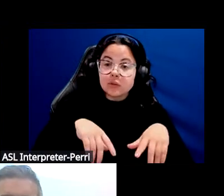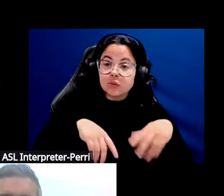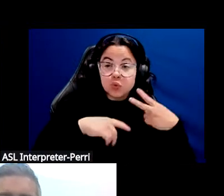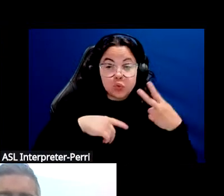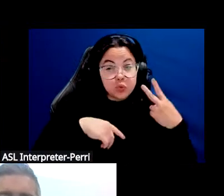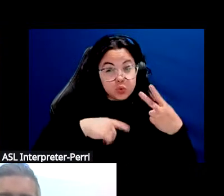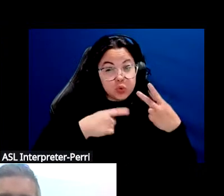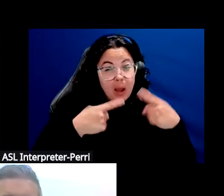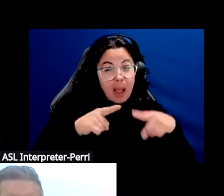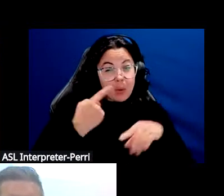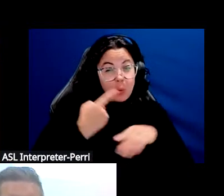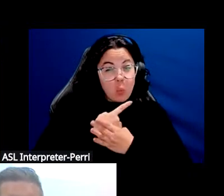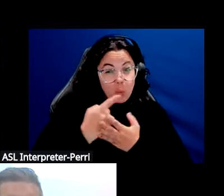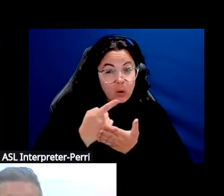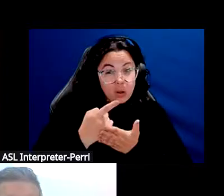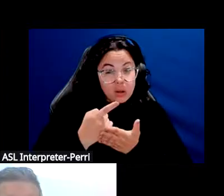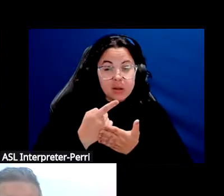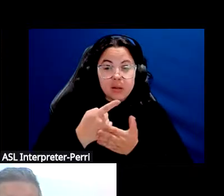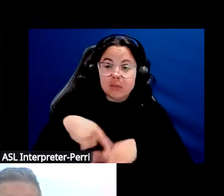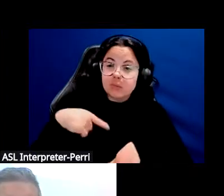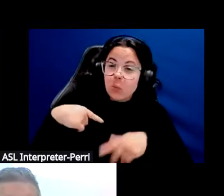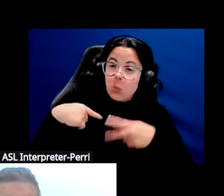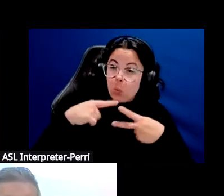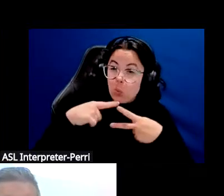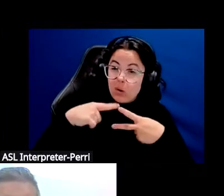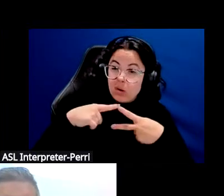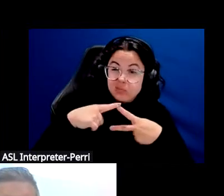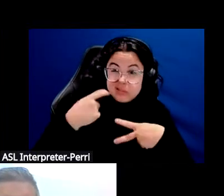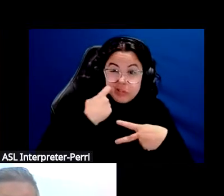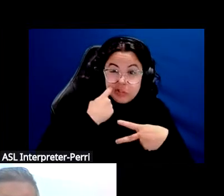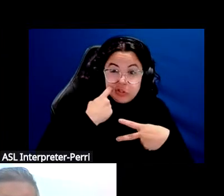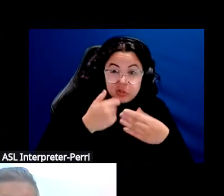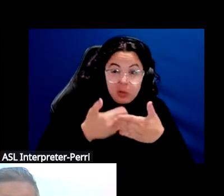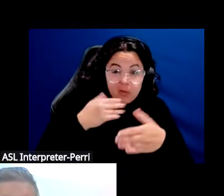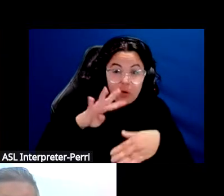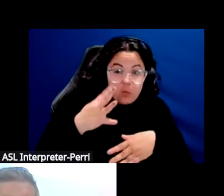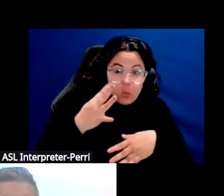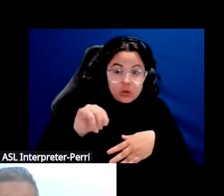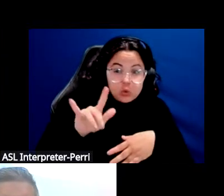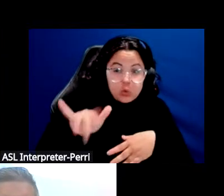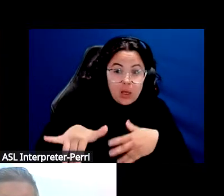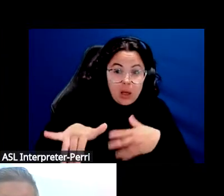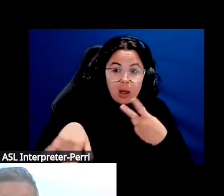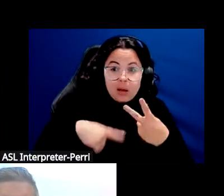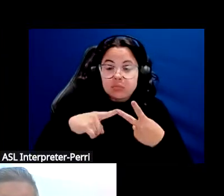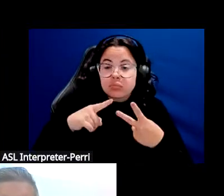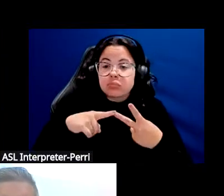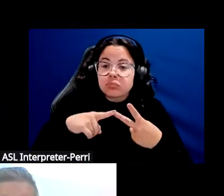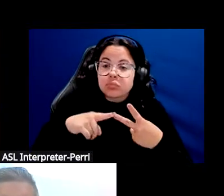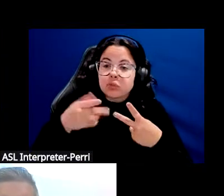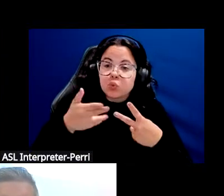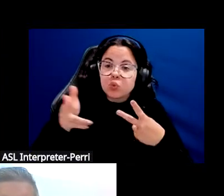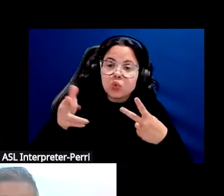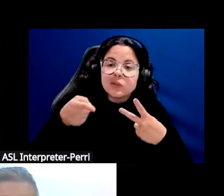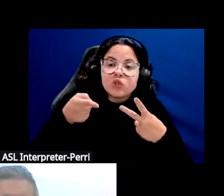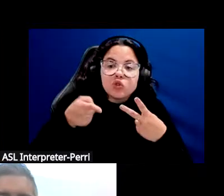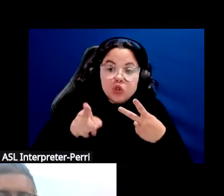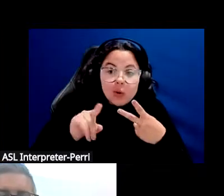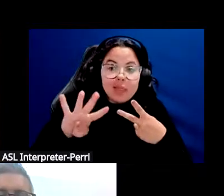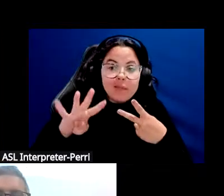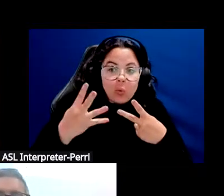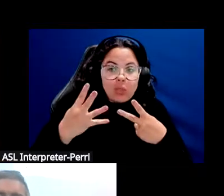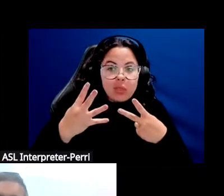2 in 1 week. One was right before the 4th of July, and then we had a shooting during the 4th of